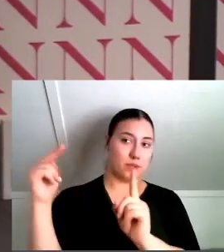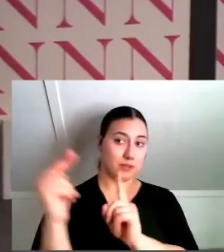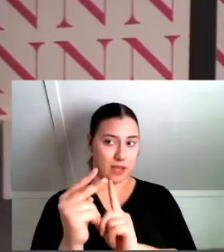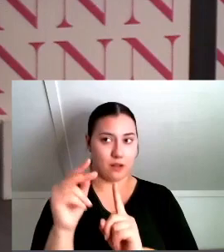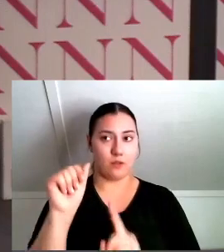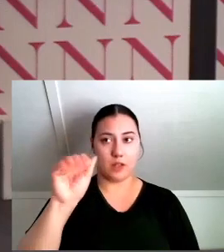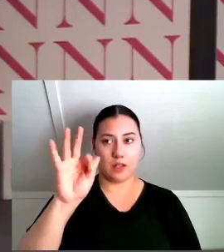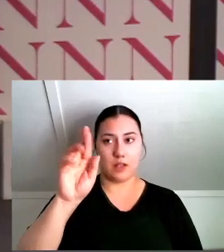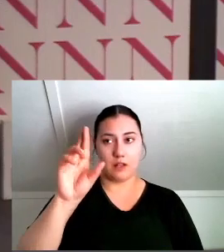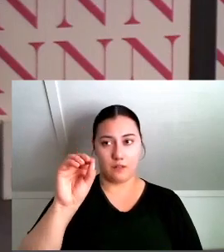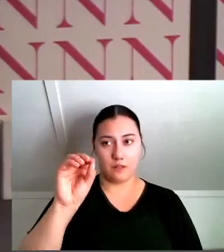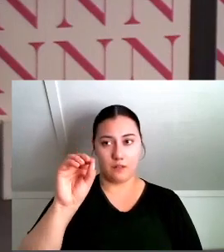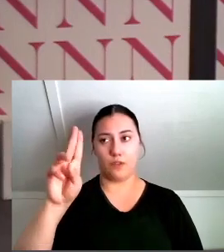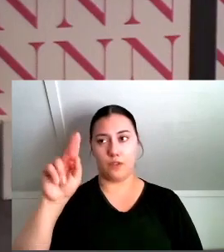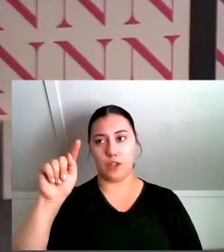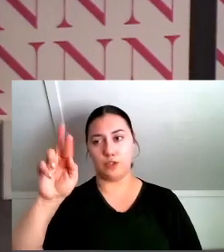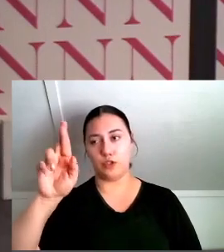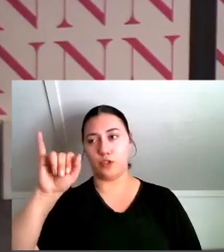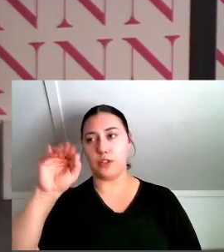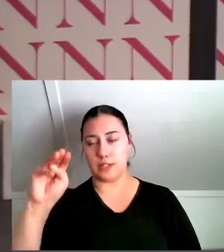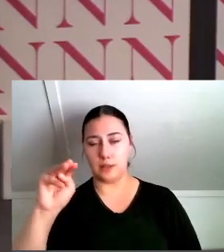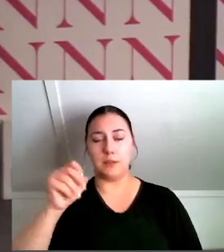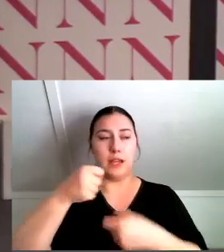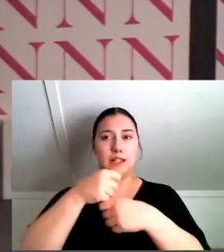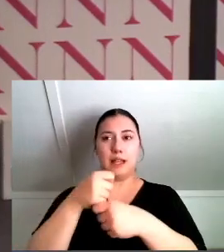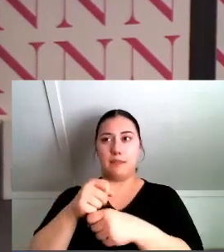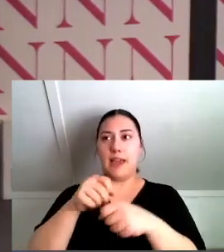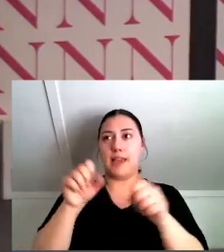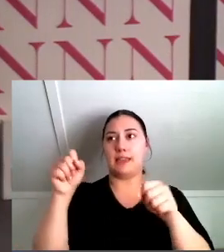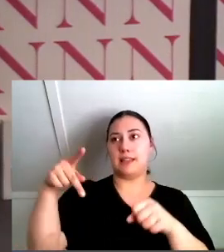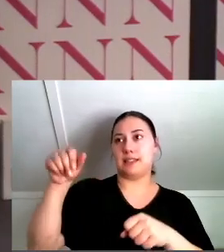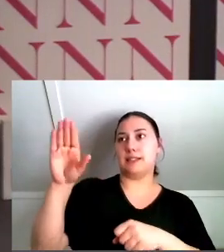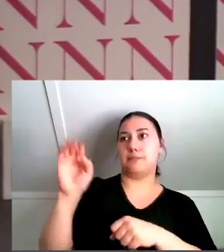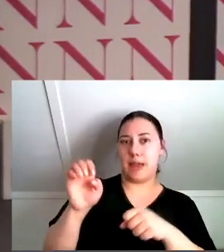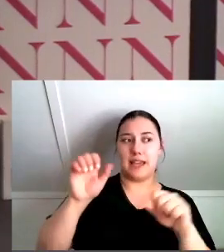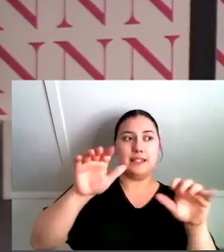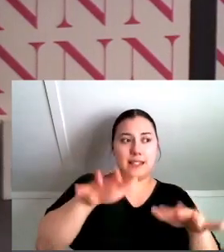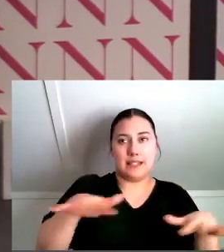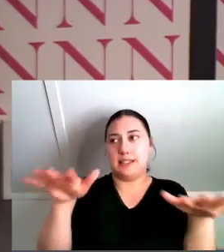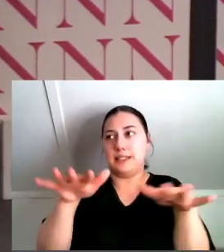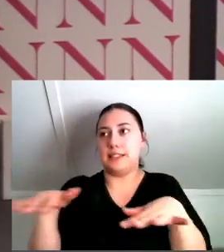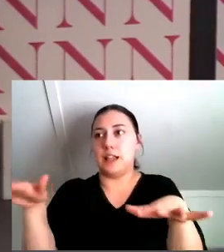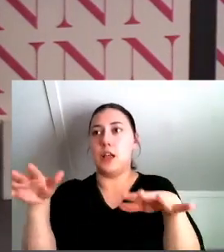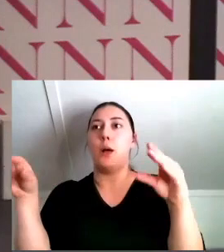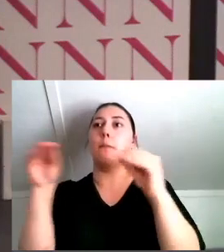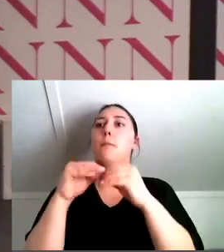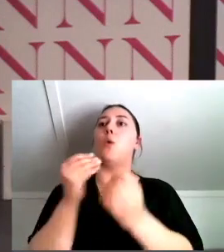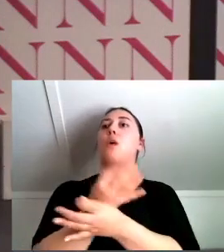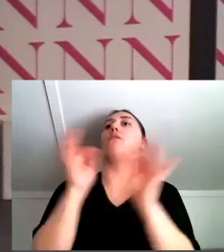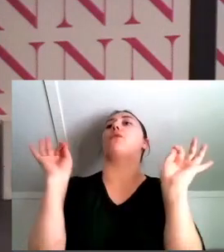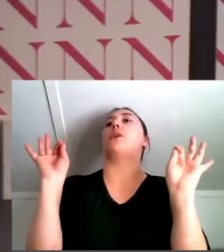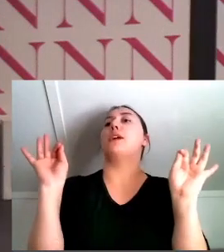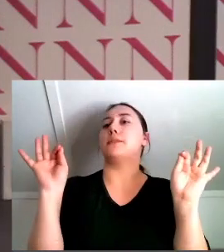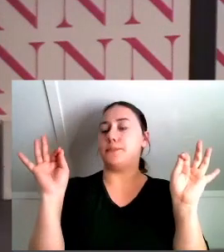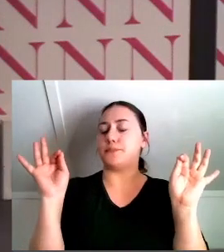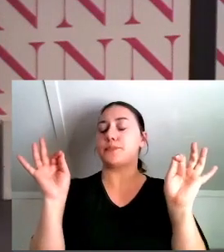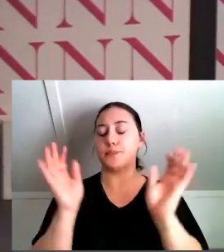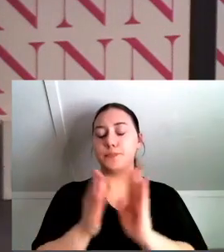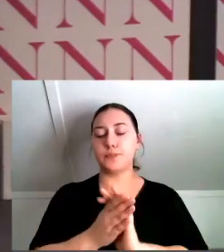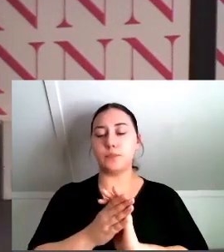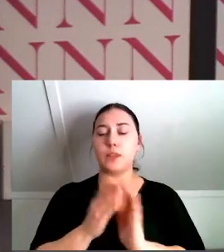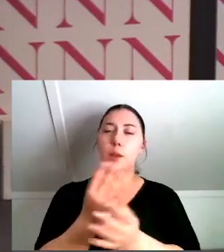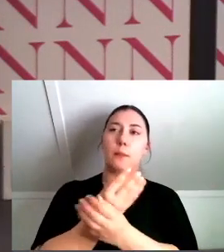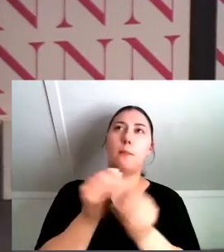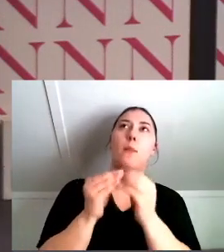those spaces or those processes more liberatory. So it's a little bit different because, yeah, I don't get